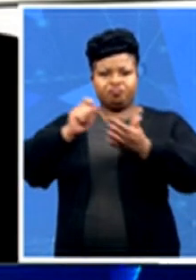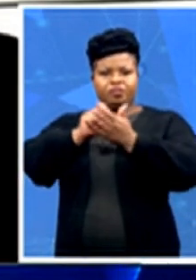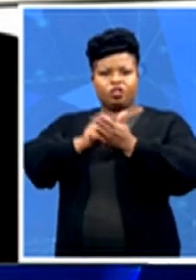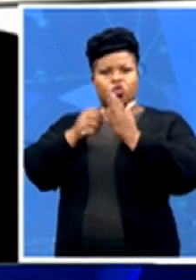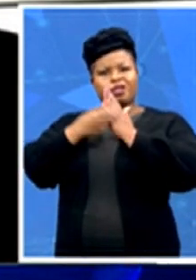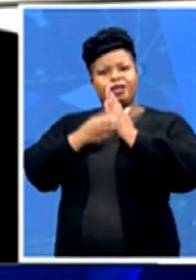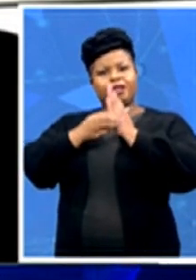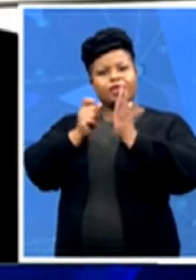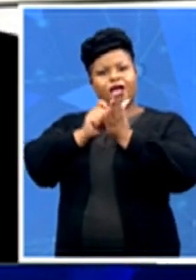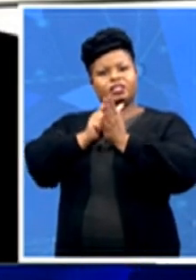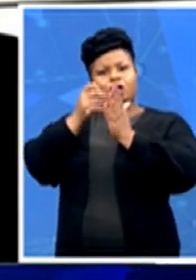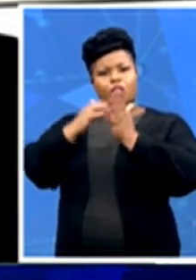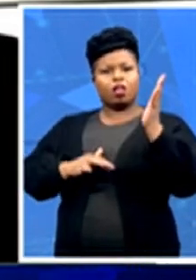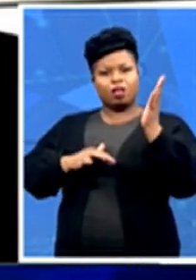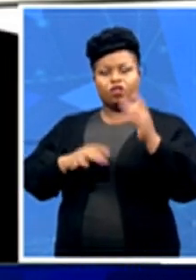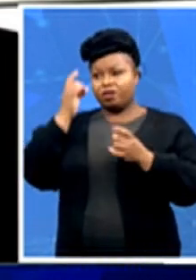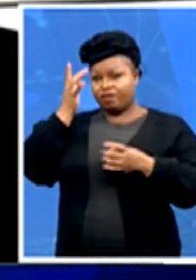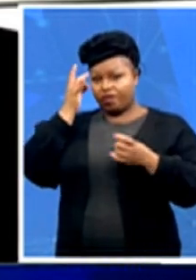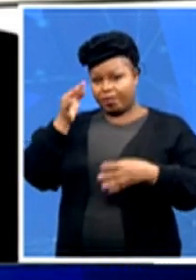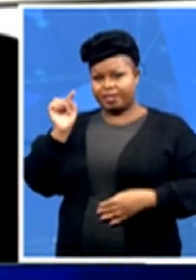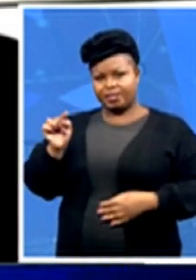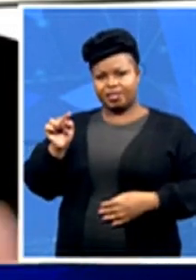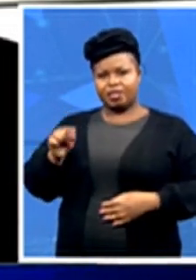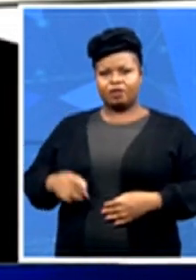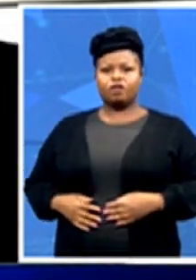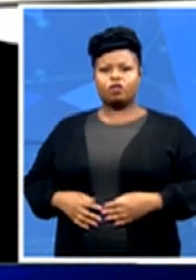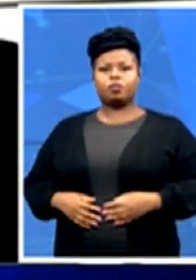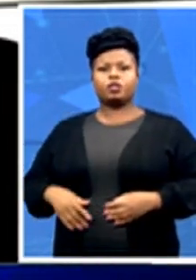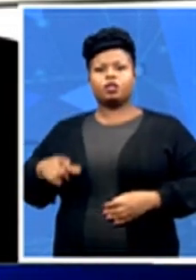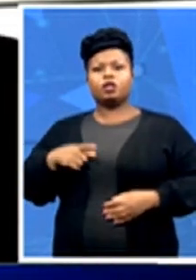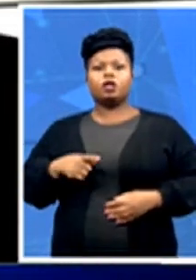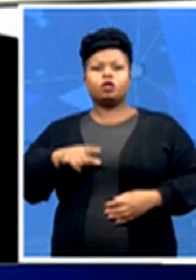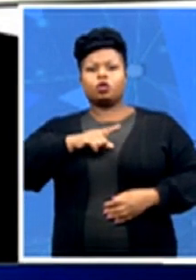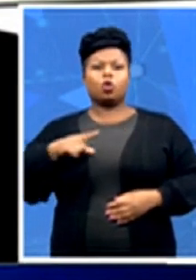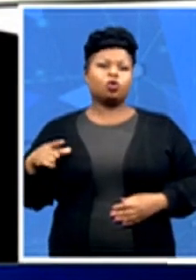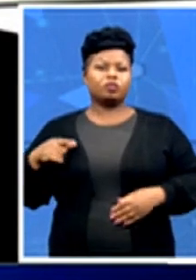information from the long-term follow-up of over